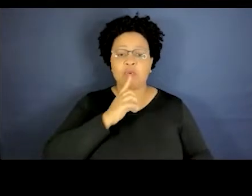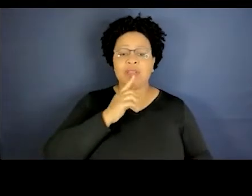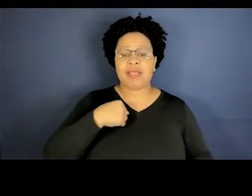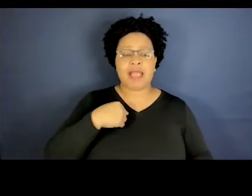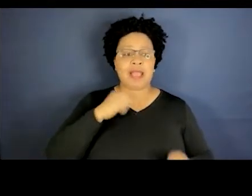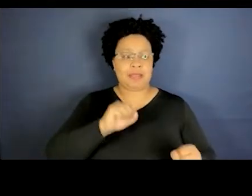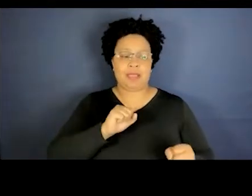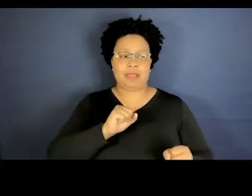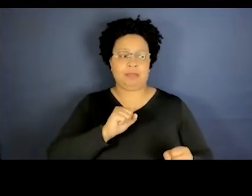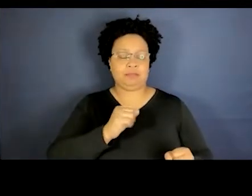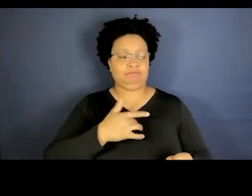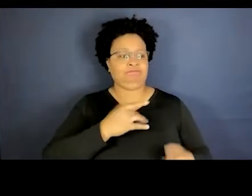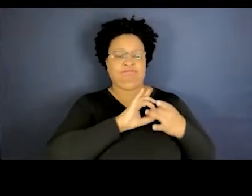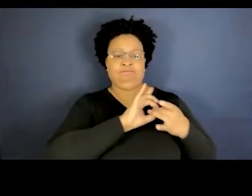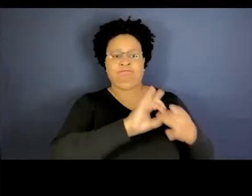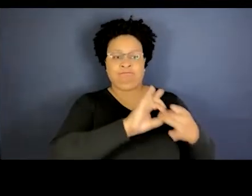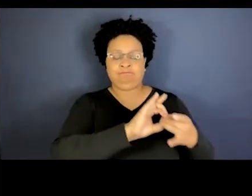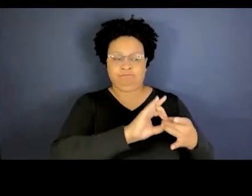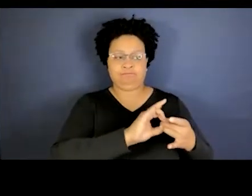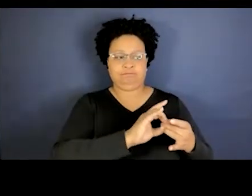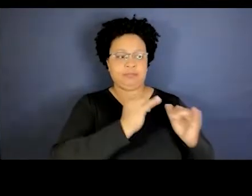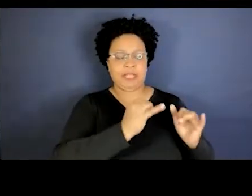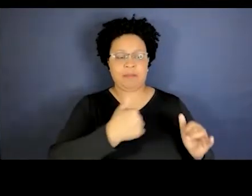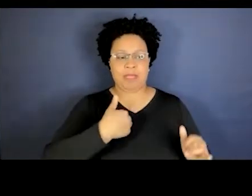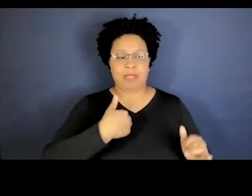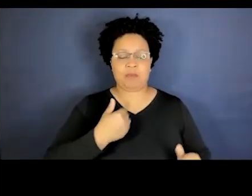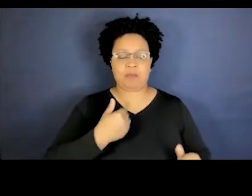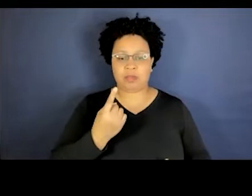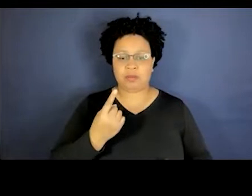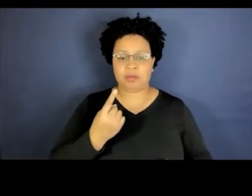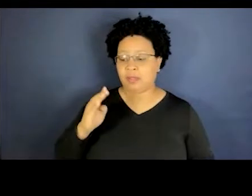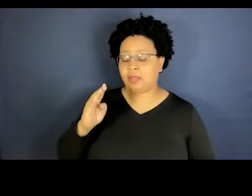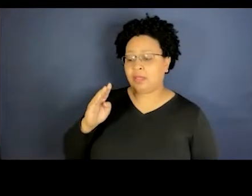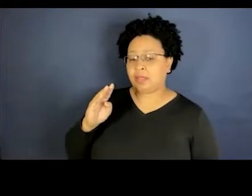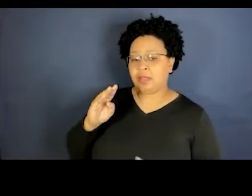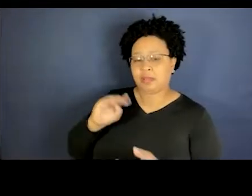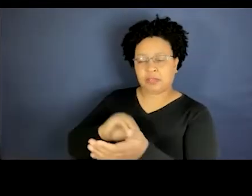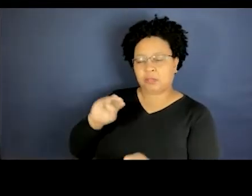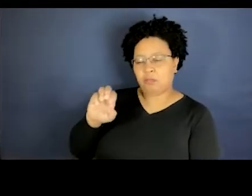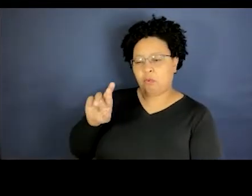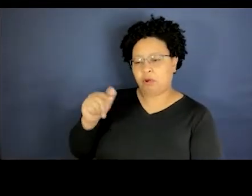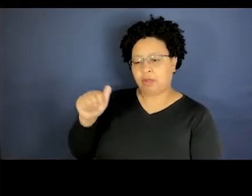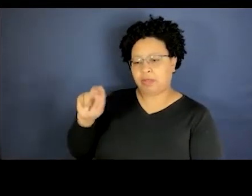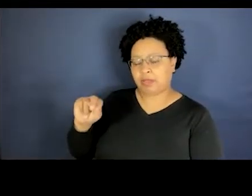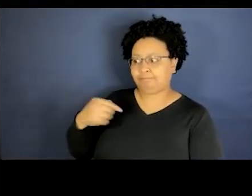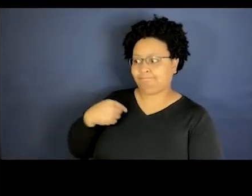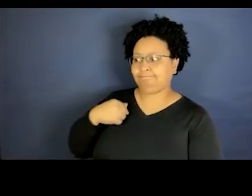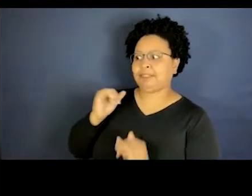Evelyn because I had one of those too. Yes, and I did too, right? And so this idea that,